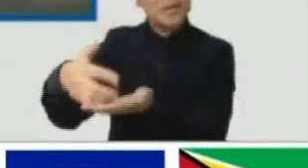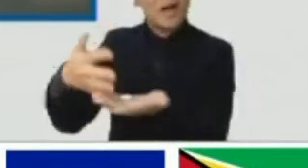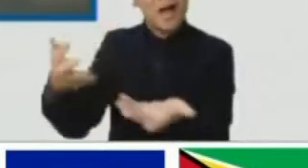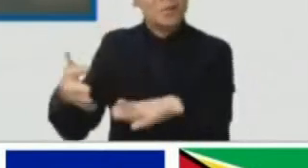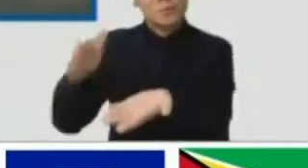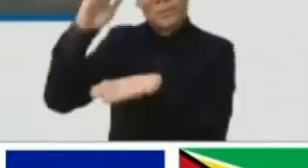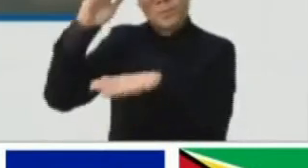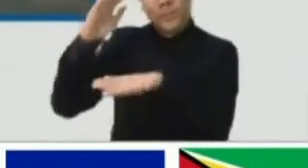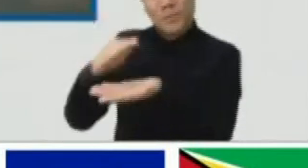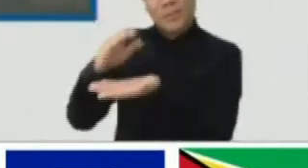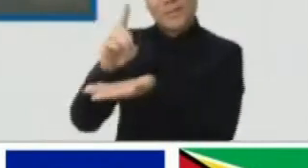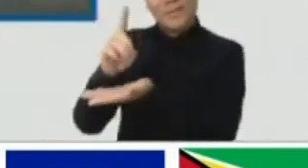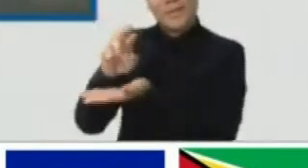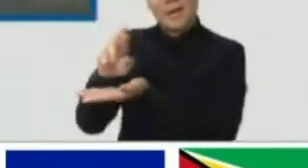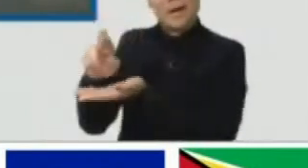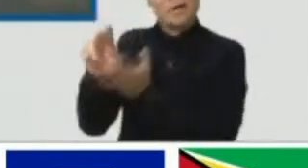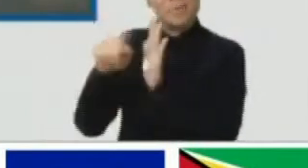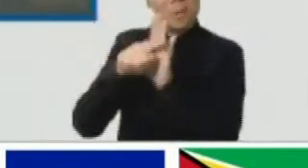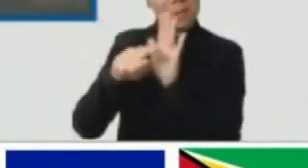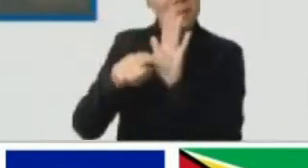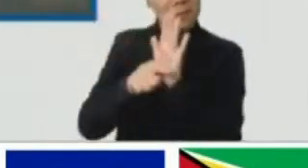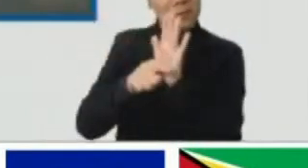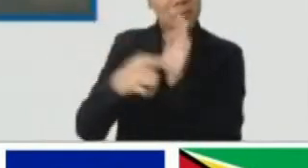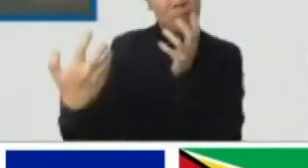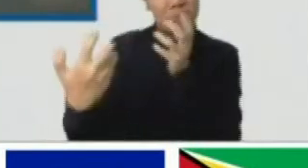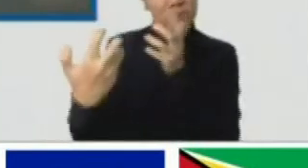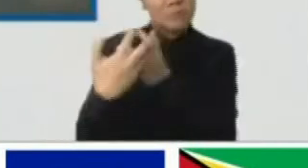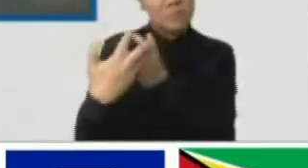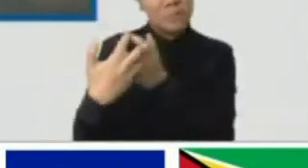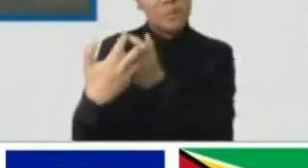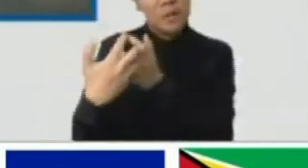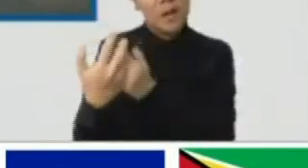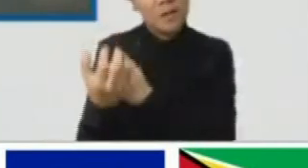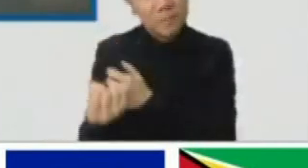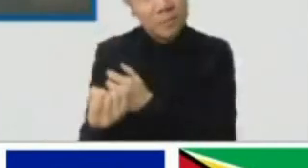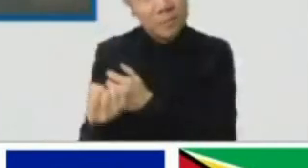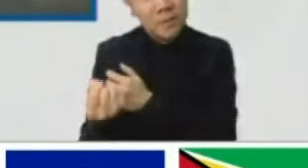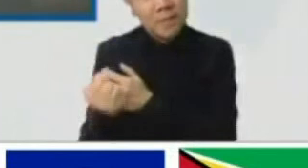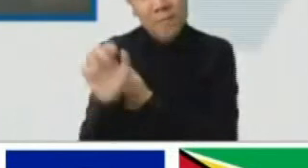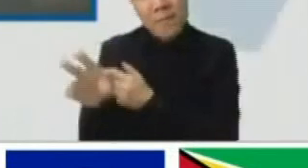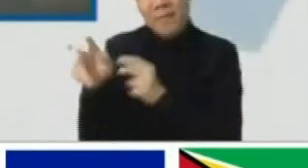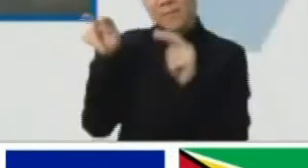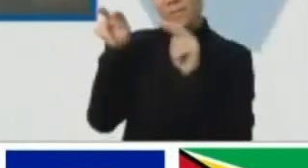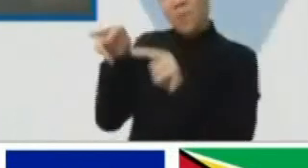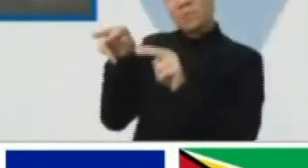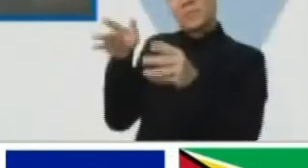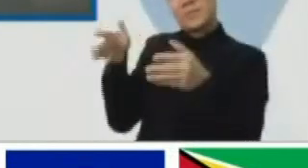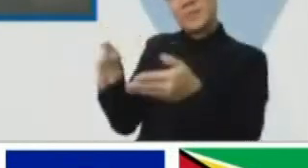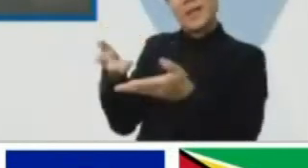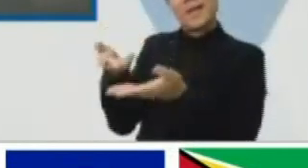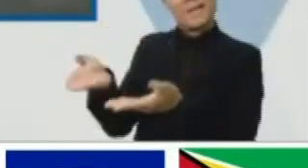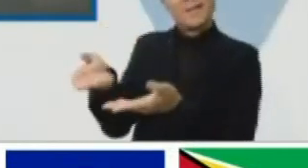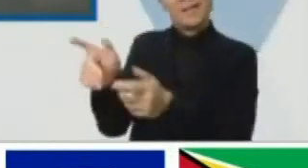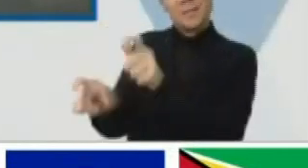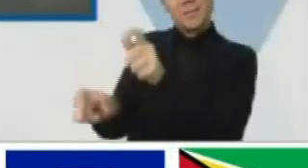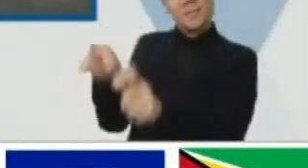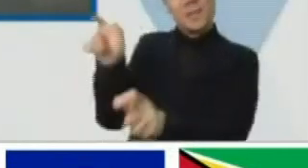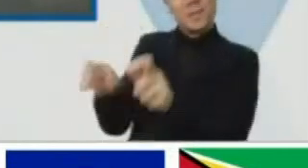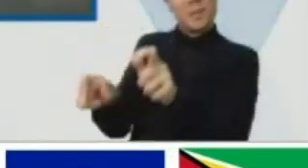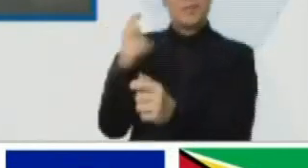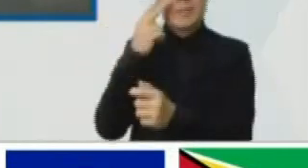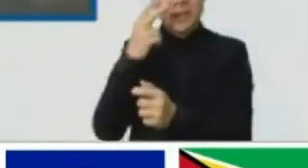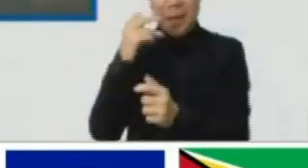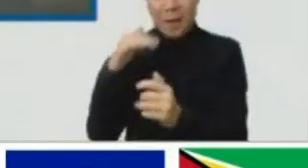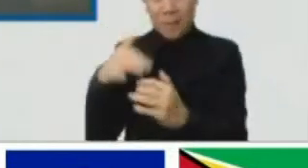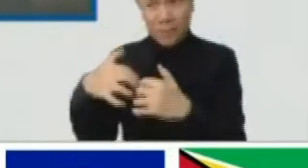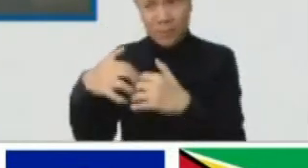reduction policies, should focus, by the way, on the human dimension. When we speak of resilient reconstruction, we should not only